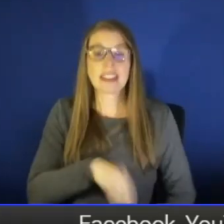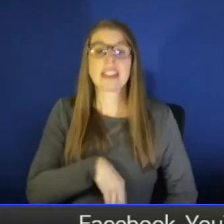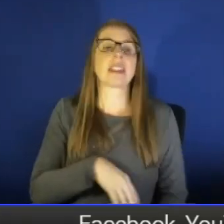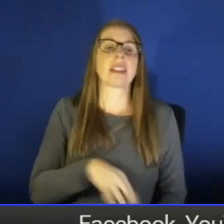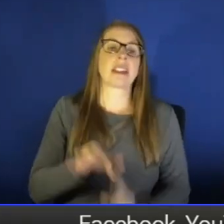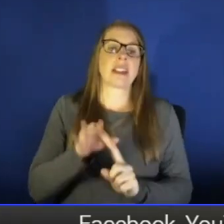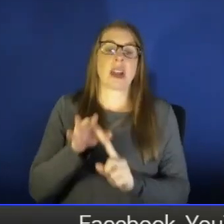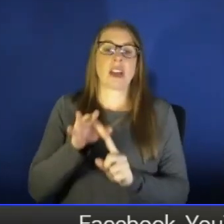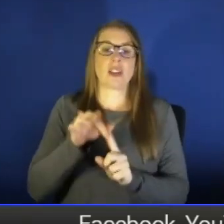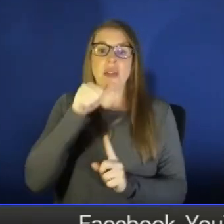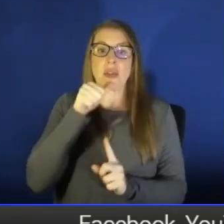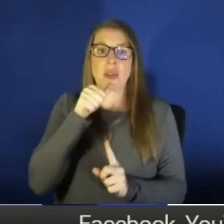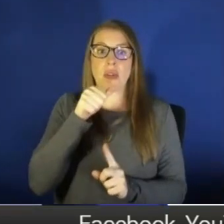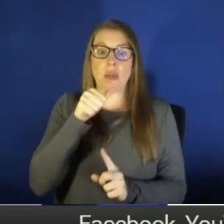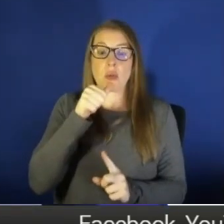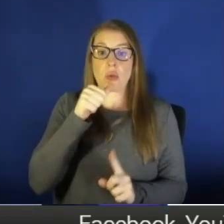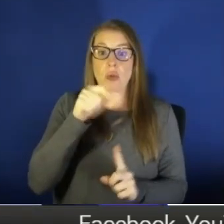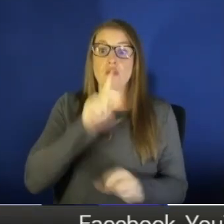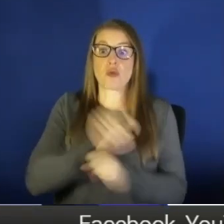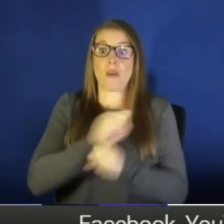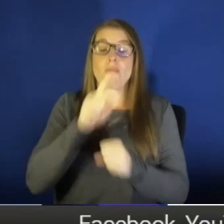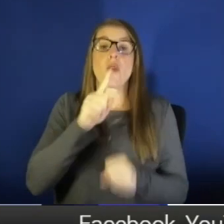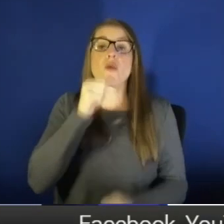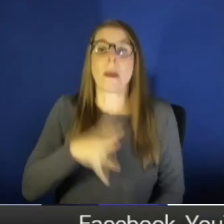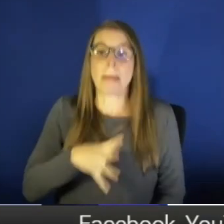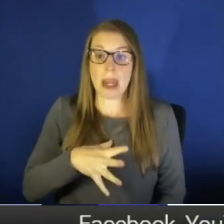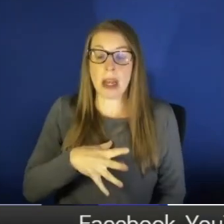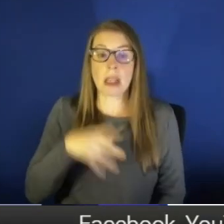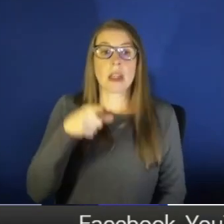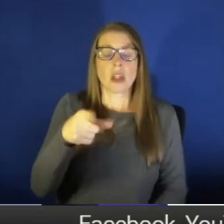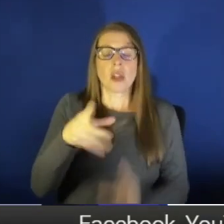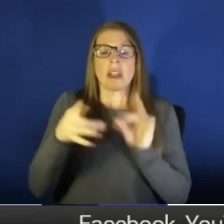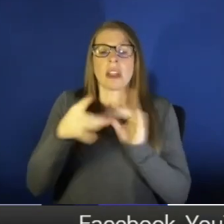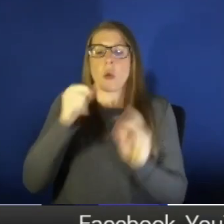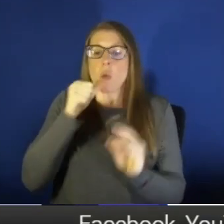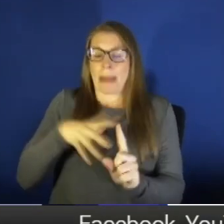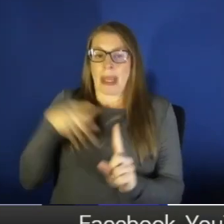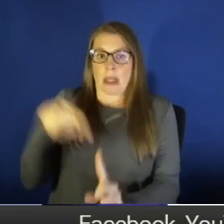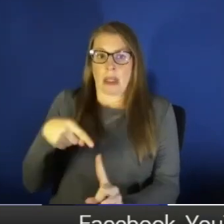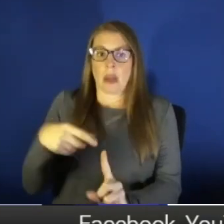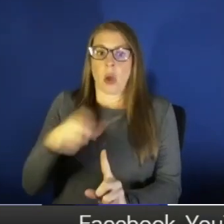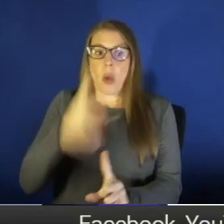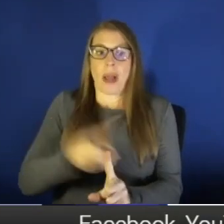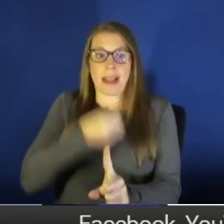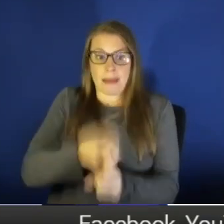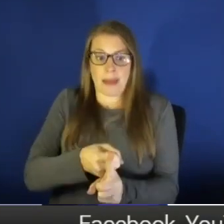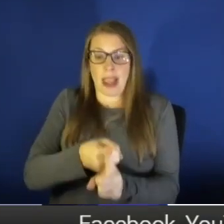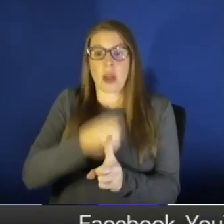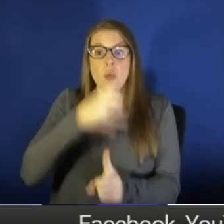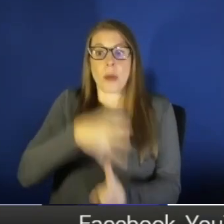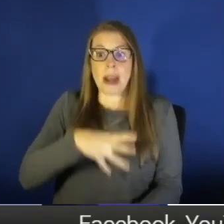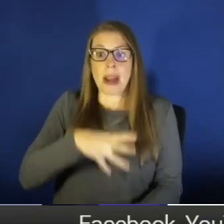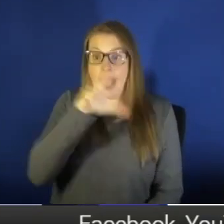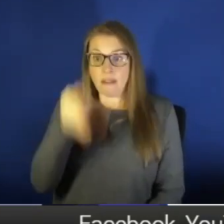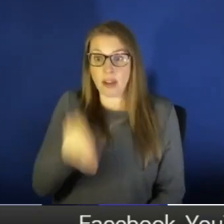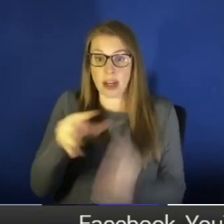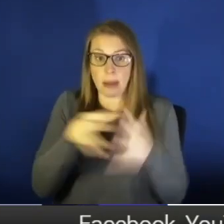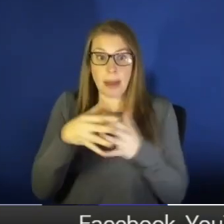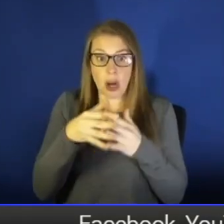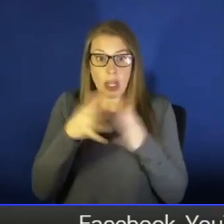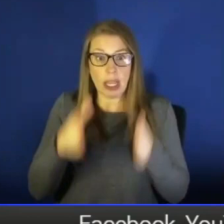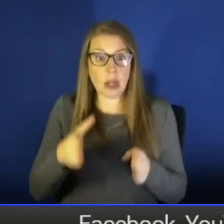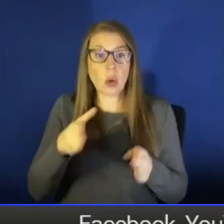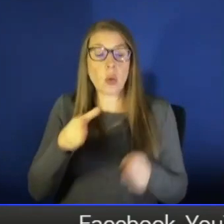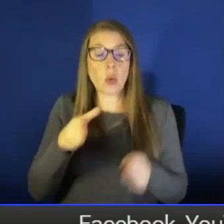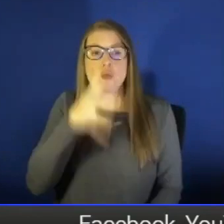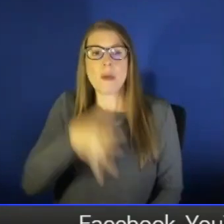women. I want to talk about women. You said this is this going to impact women, African-American women in particular? Tell us why.